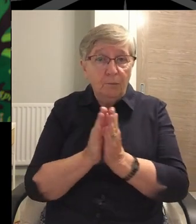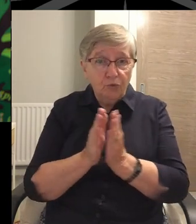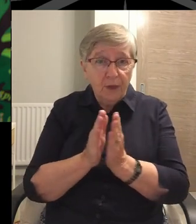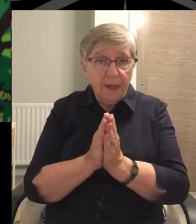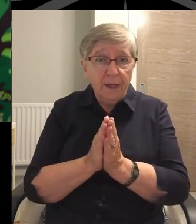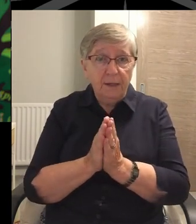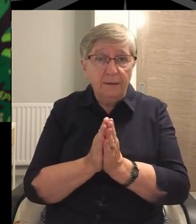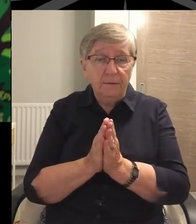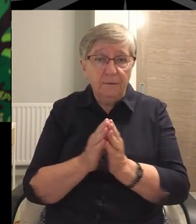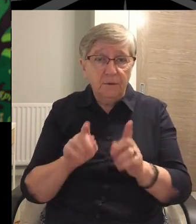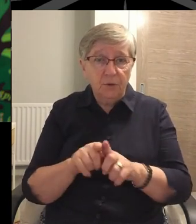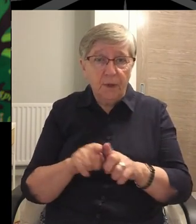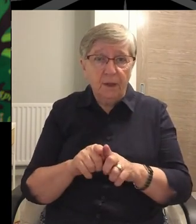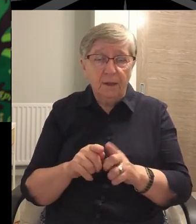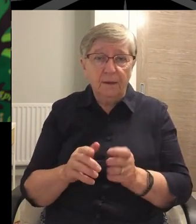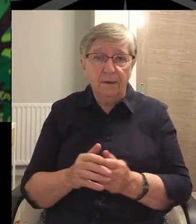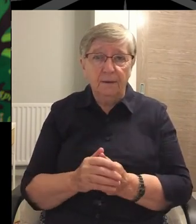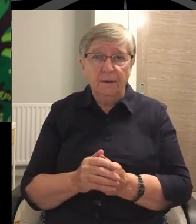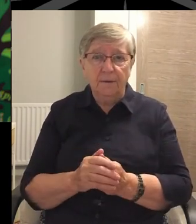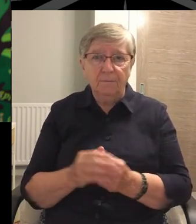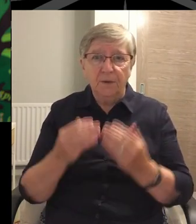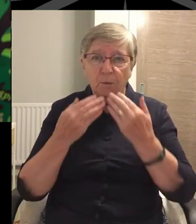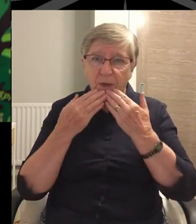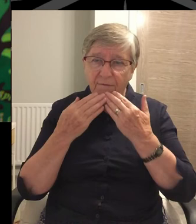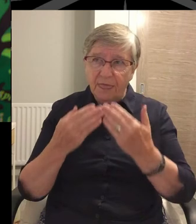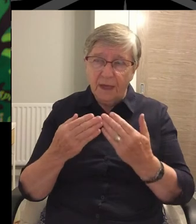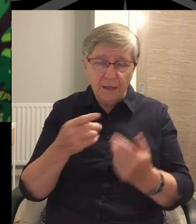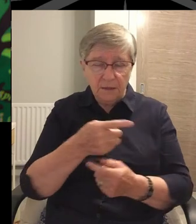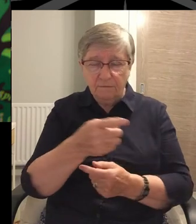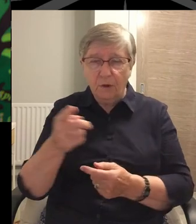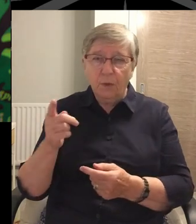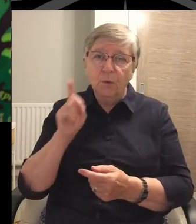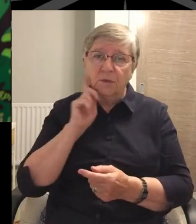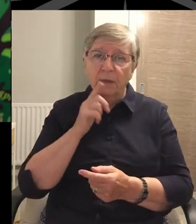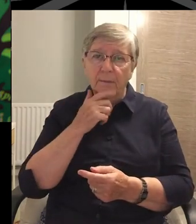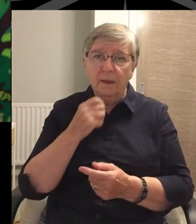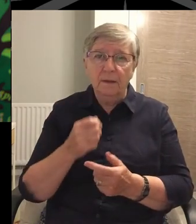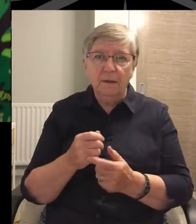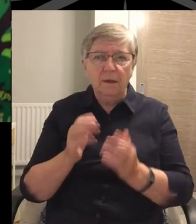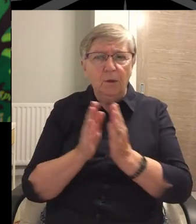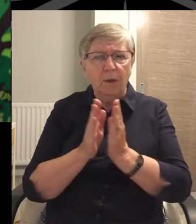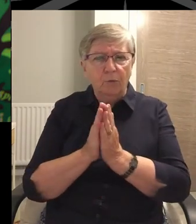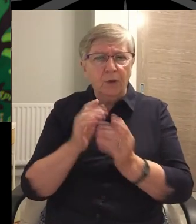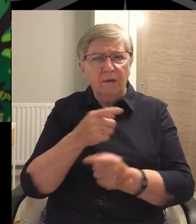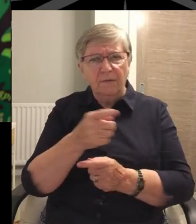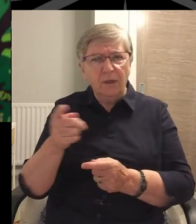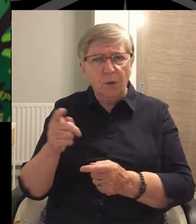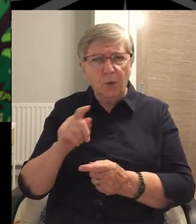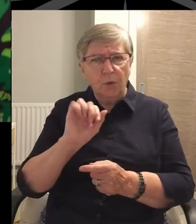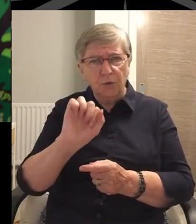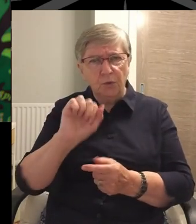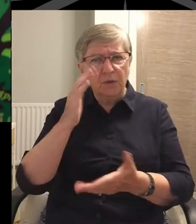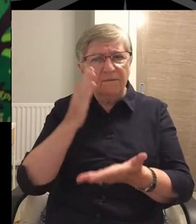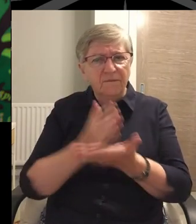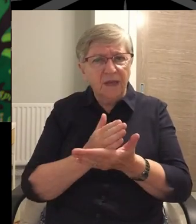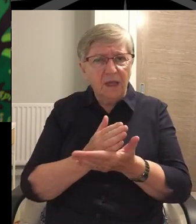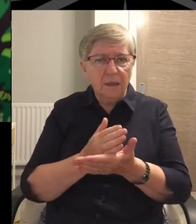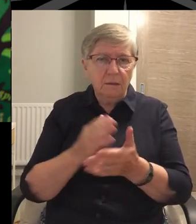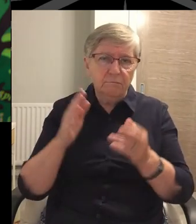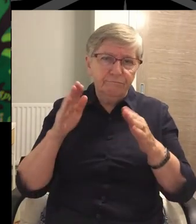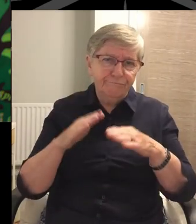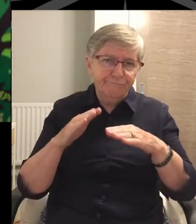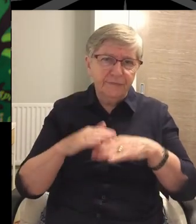support us through their prayers too. We give thanks for them. We pray for those whose faith has been